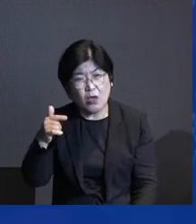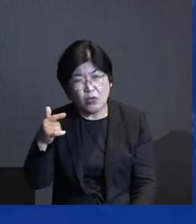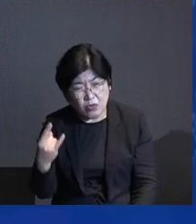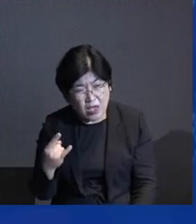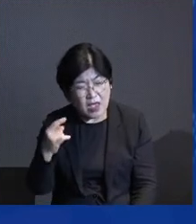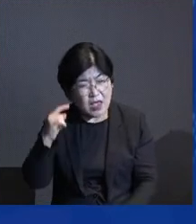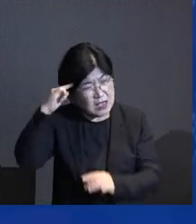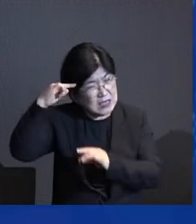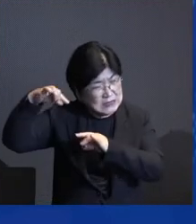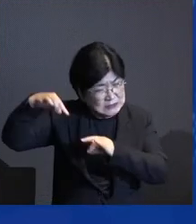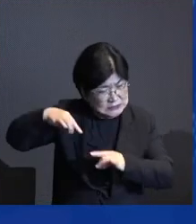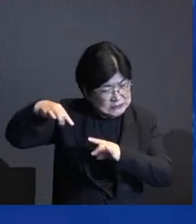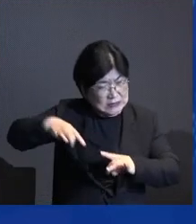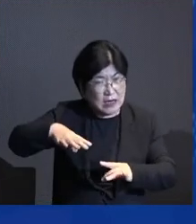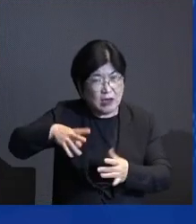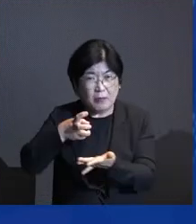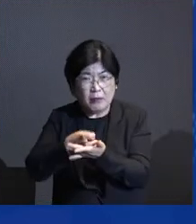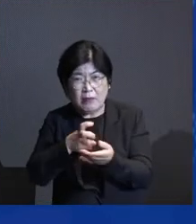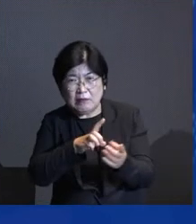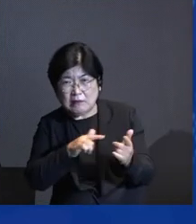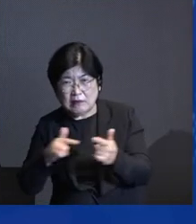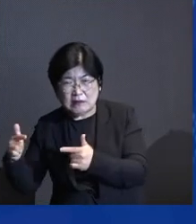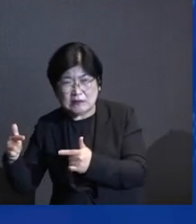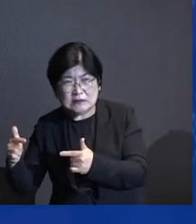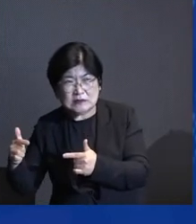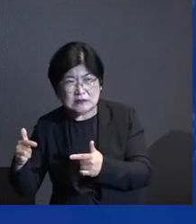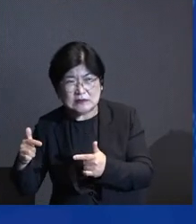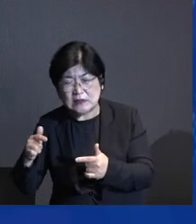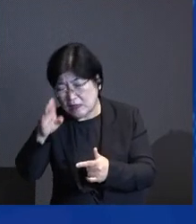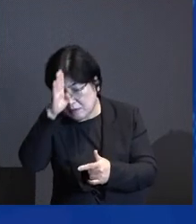from becoming an active aging?